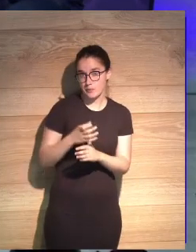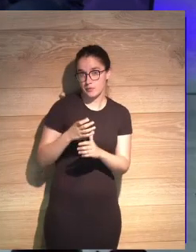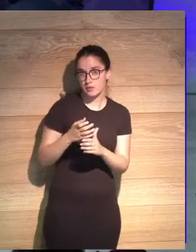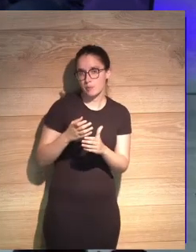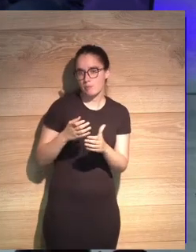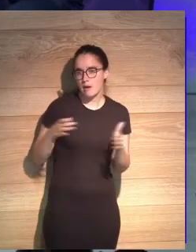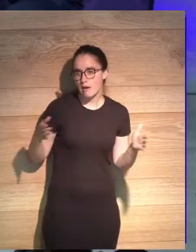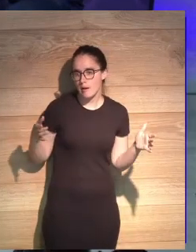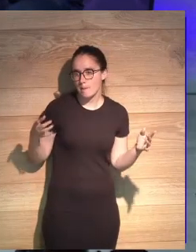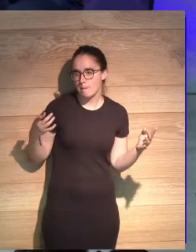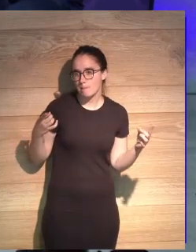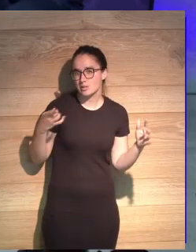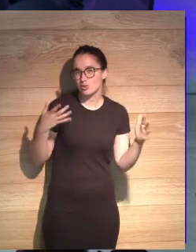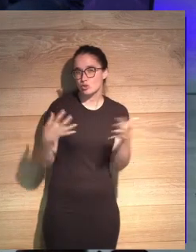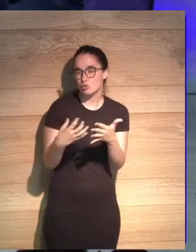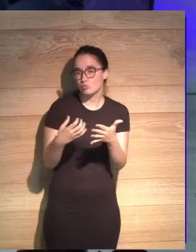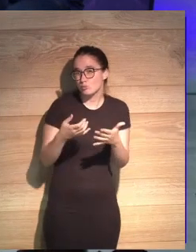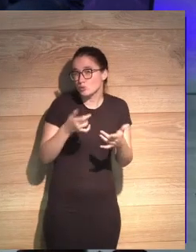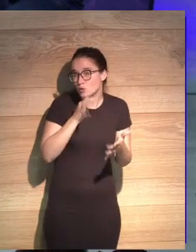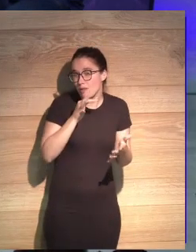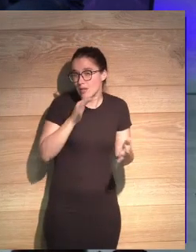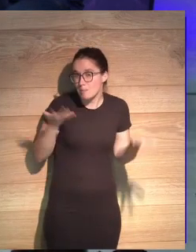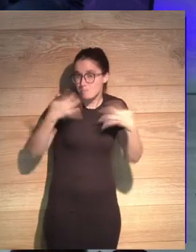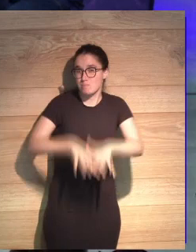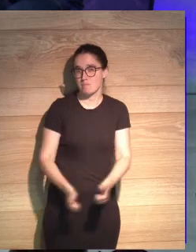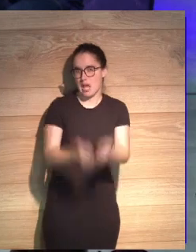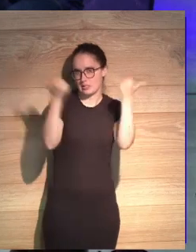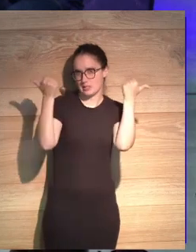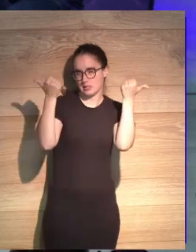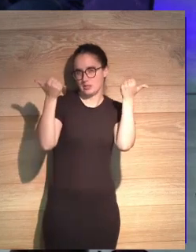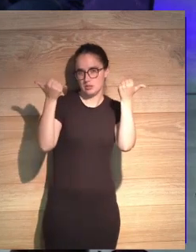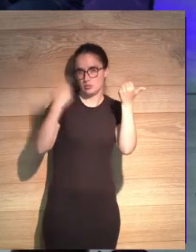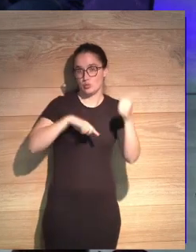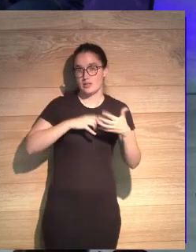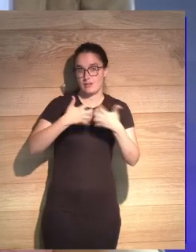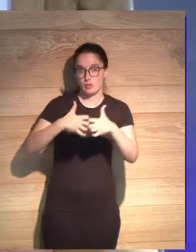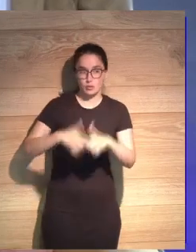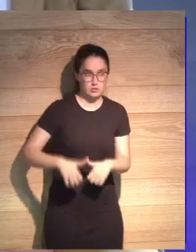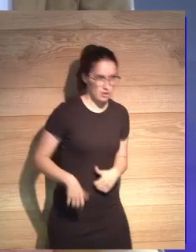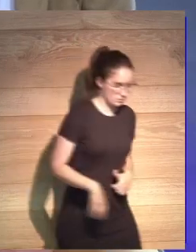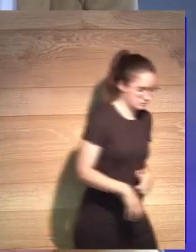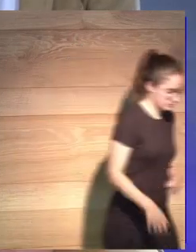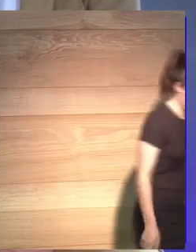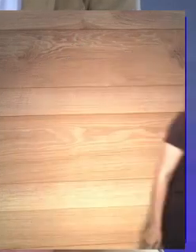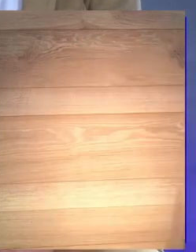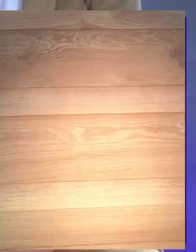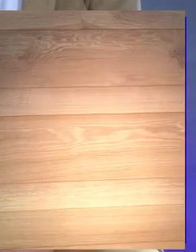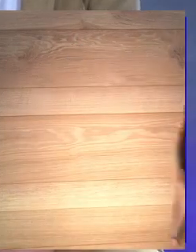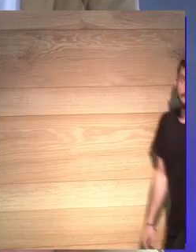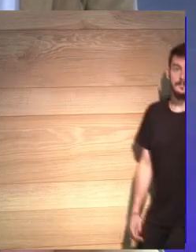how we could help science in order to make this industry